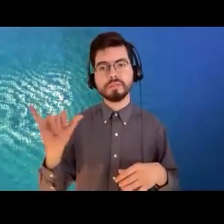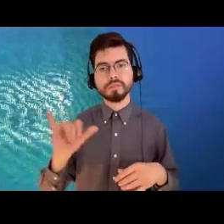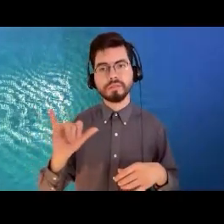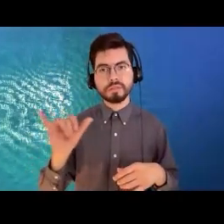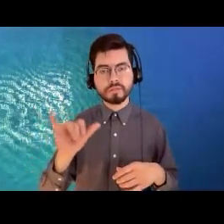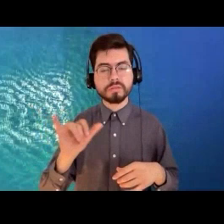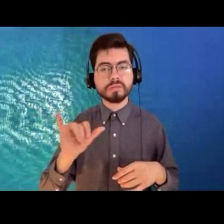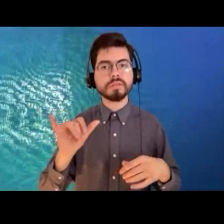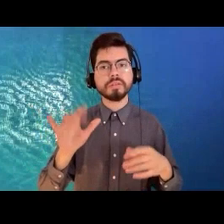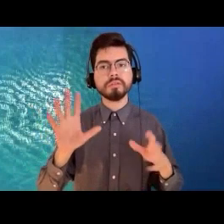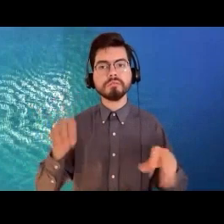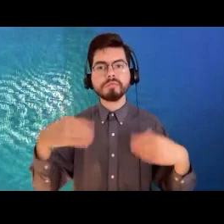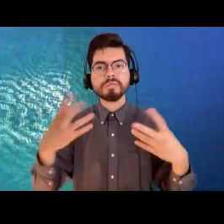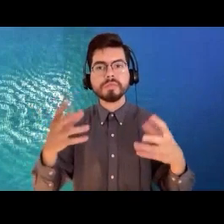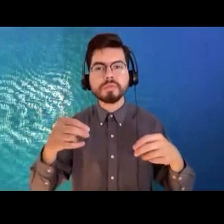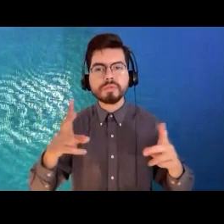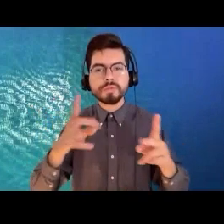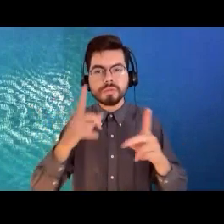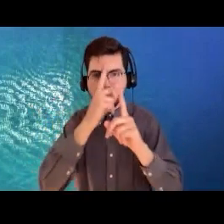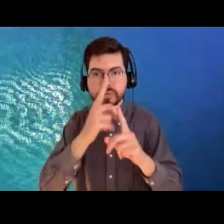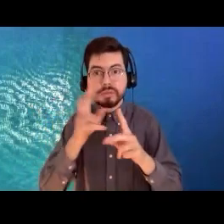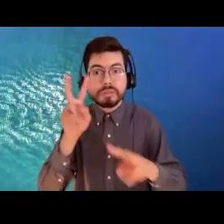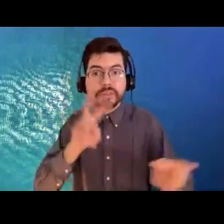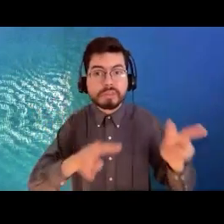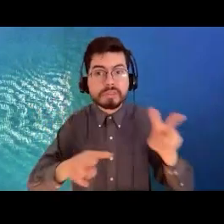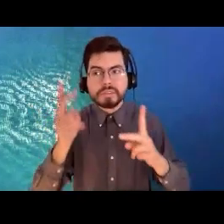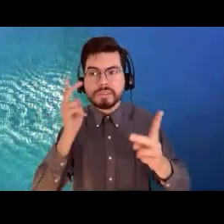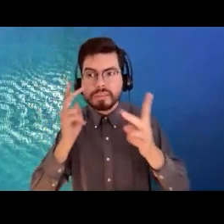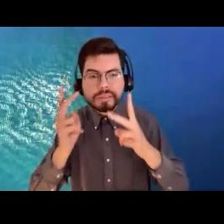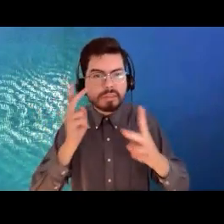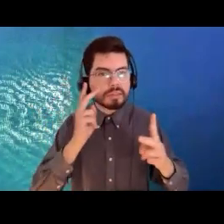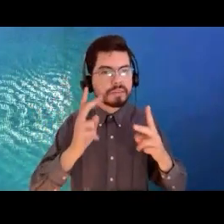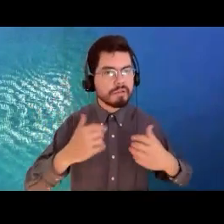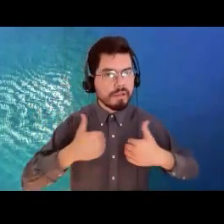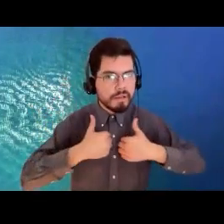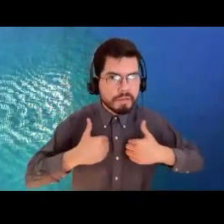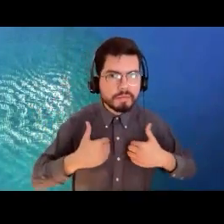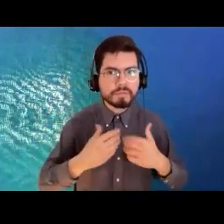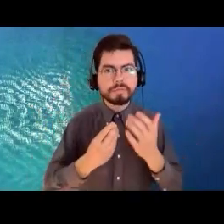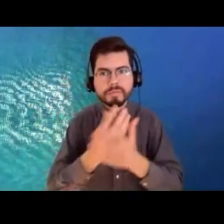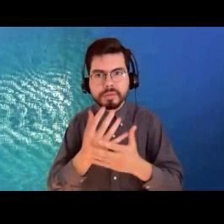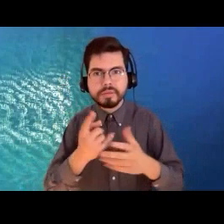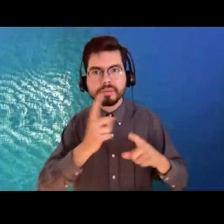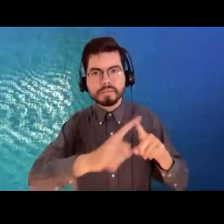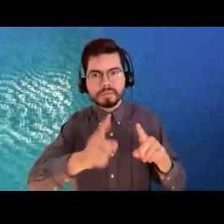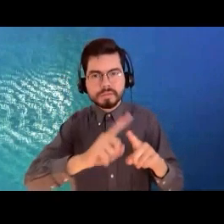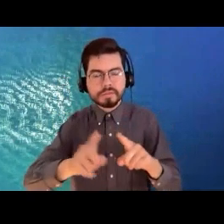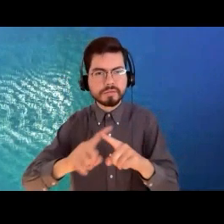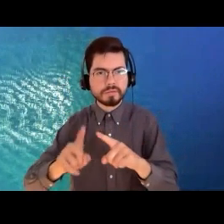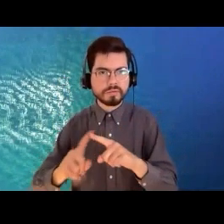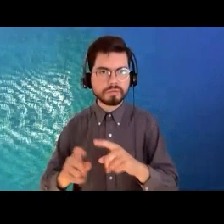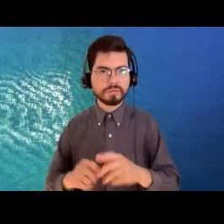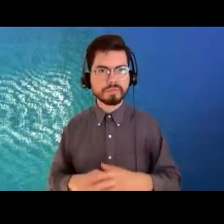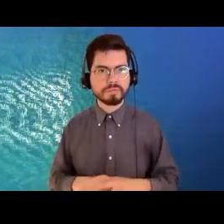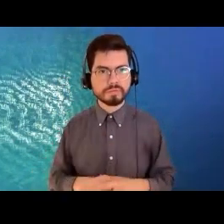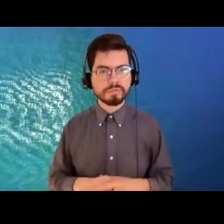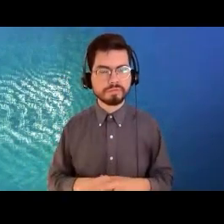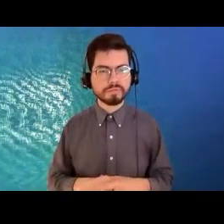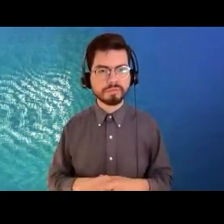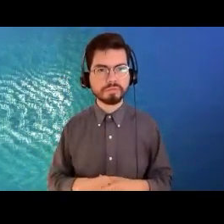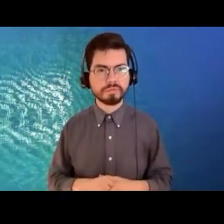parking, trailheads. Those are kind of the rhythm of how we look at those corridors through a planning and